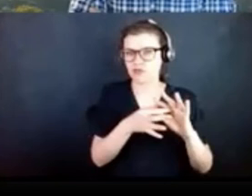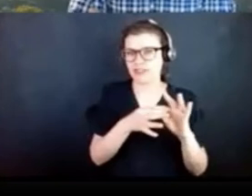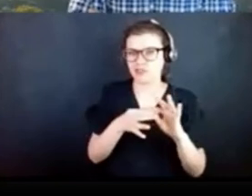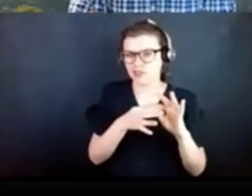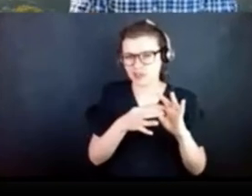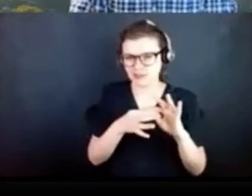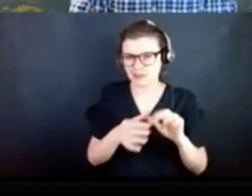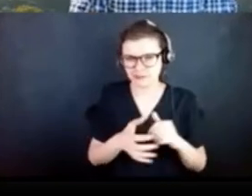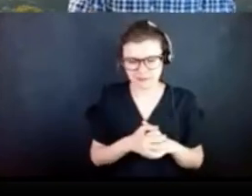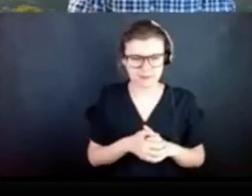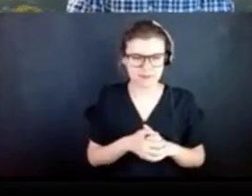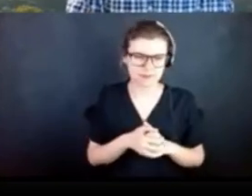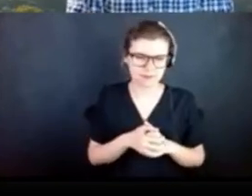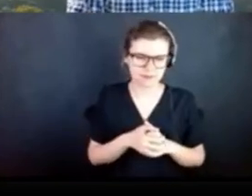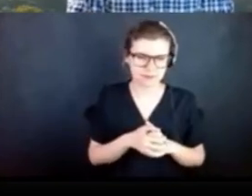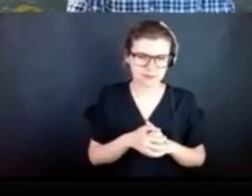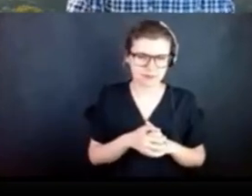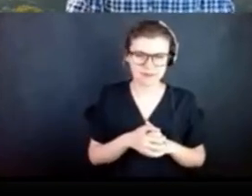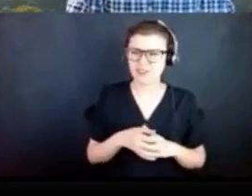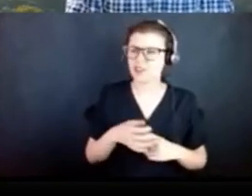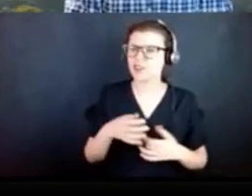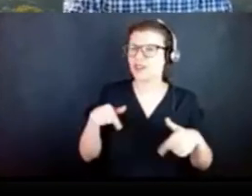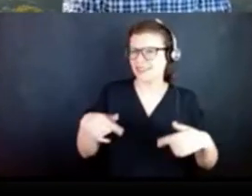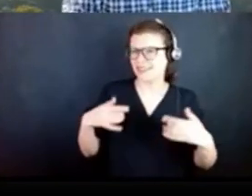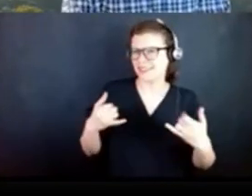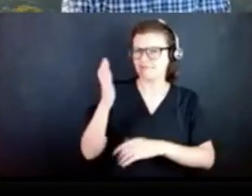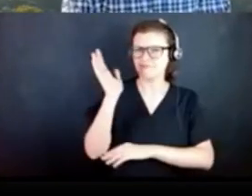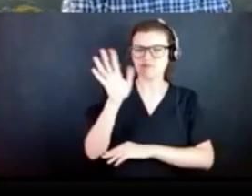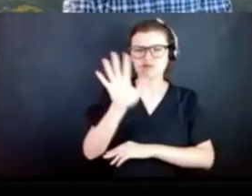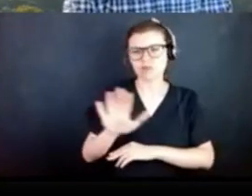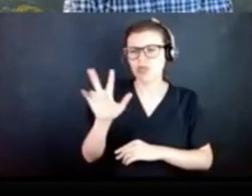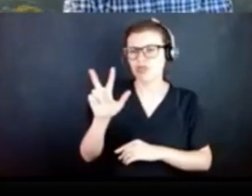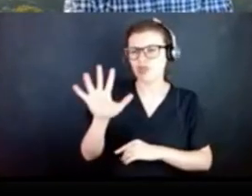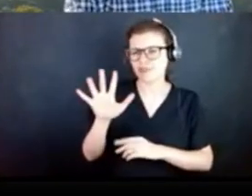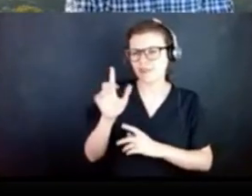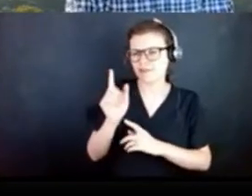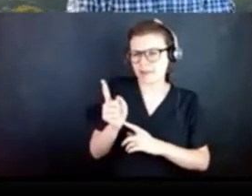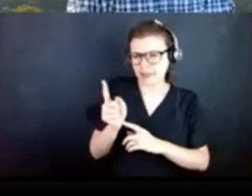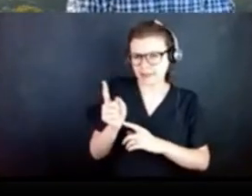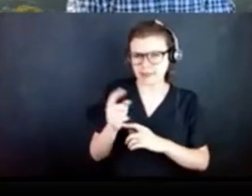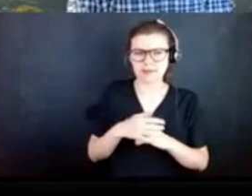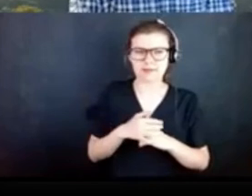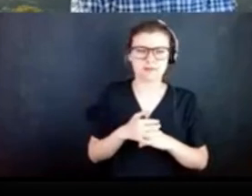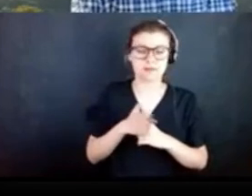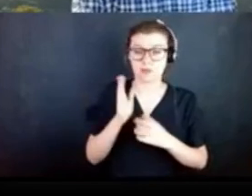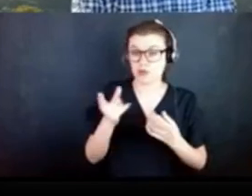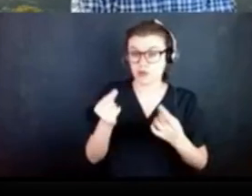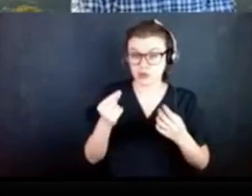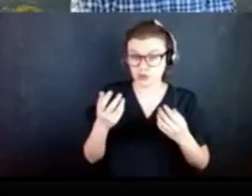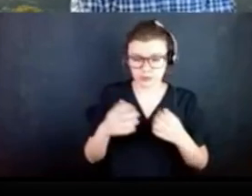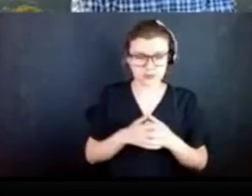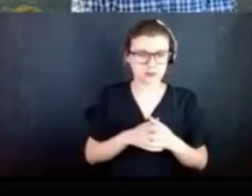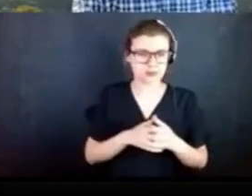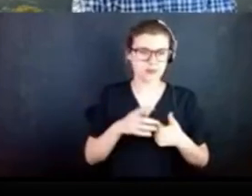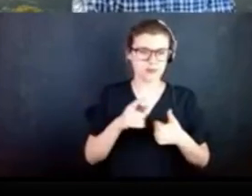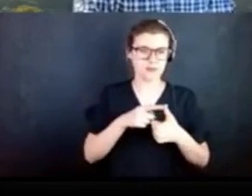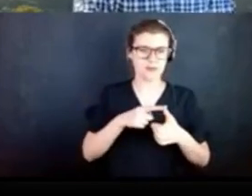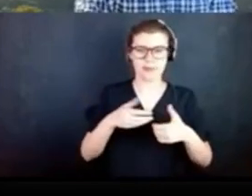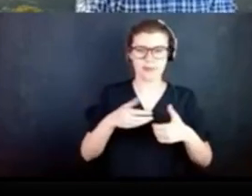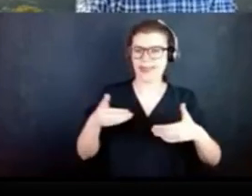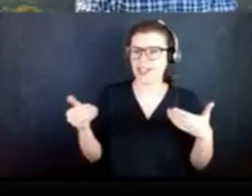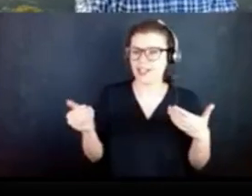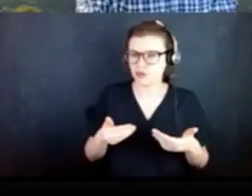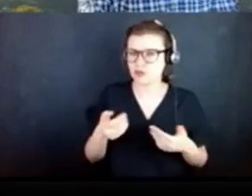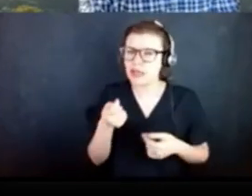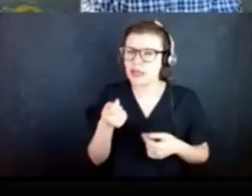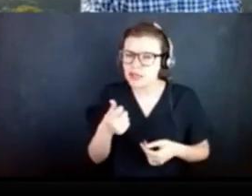things in this last 35 minutes or so. First, be introduced and discuss and interact a